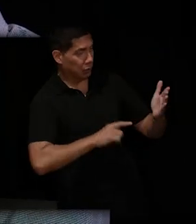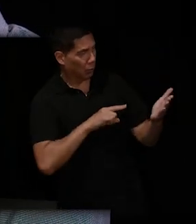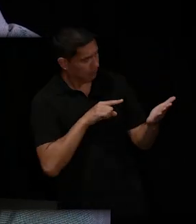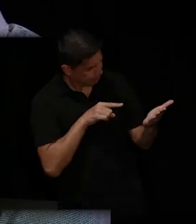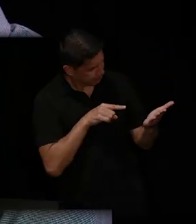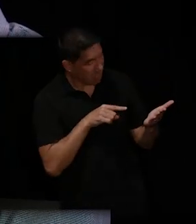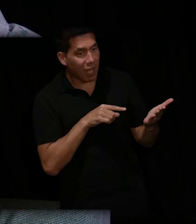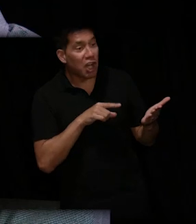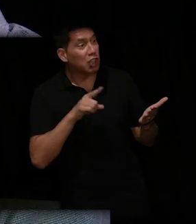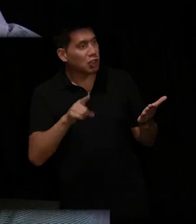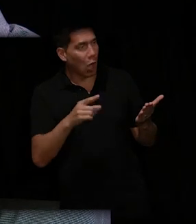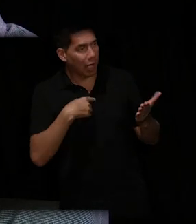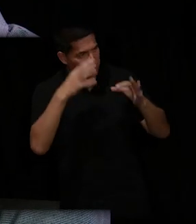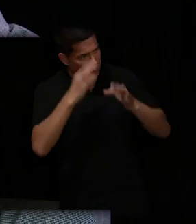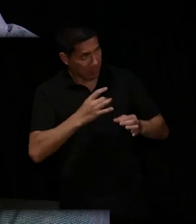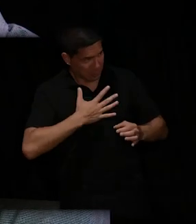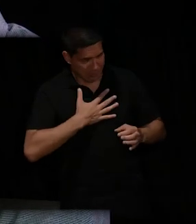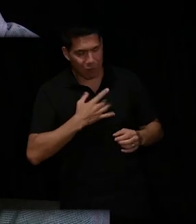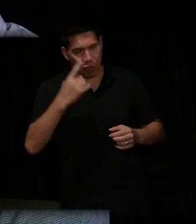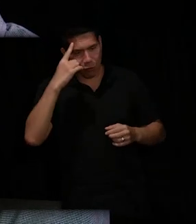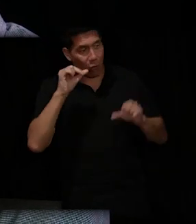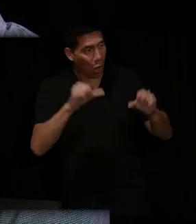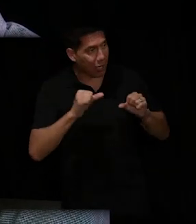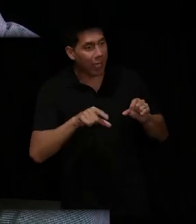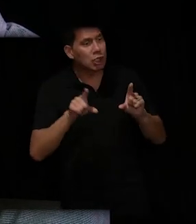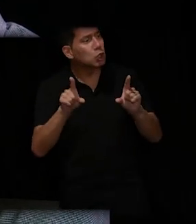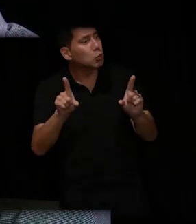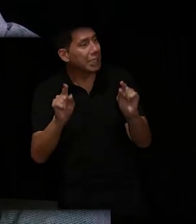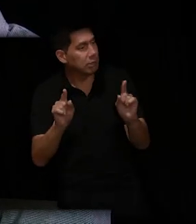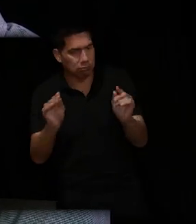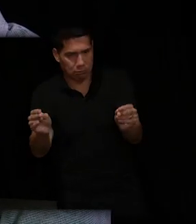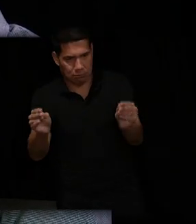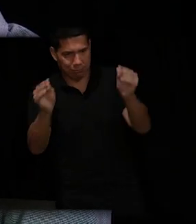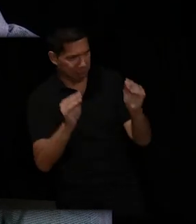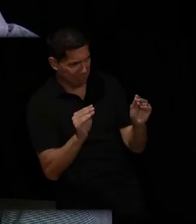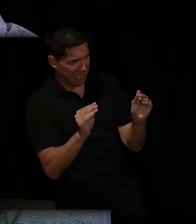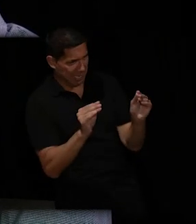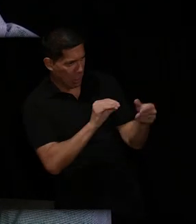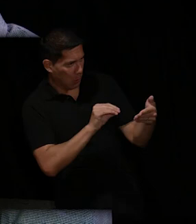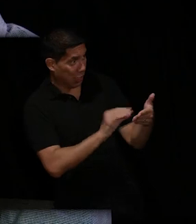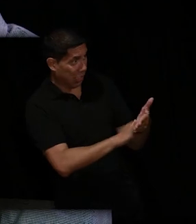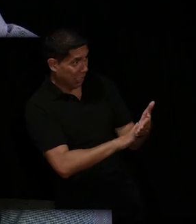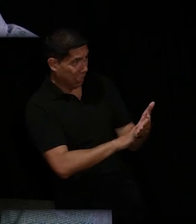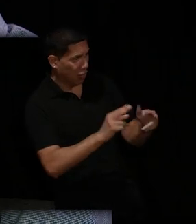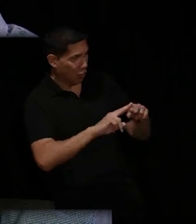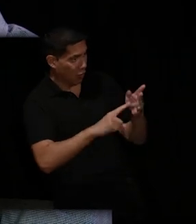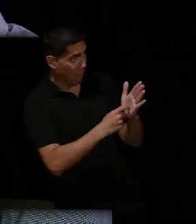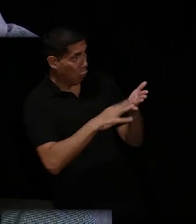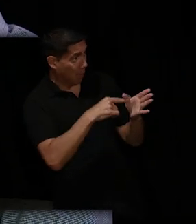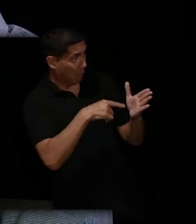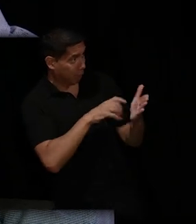just decided, like, hey, I'm going to take one of these tweets and put it in the format that we used to put our presidential statements